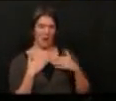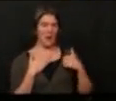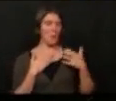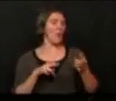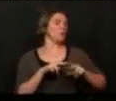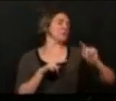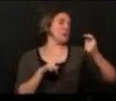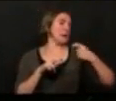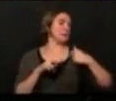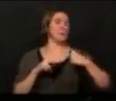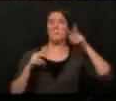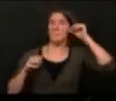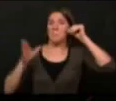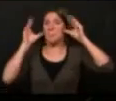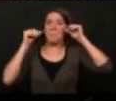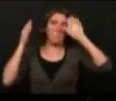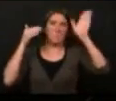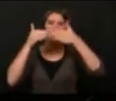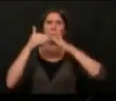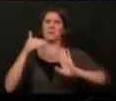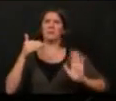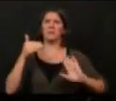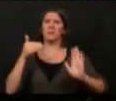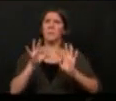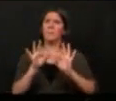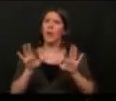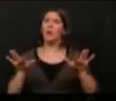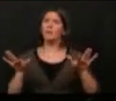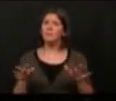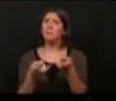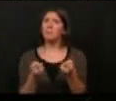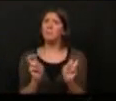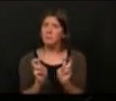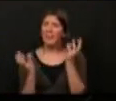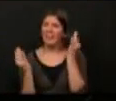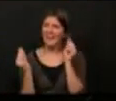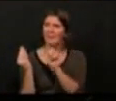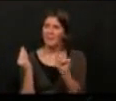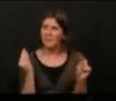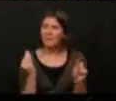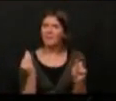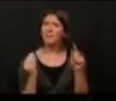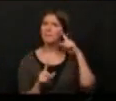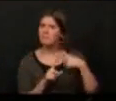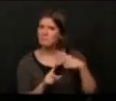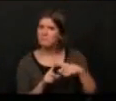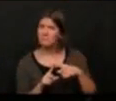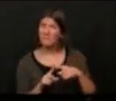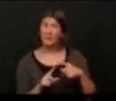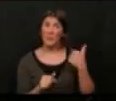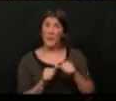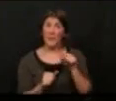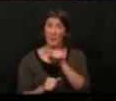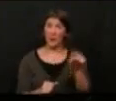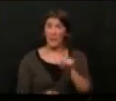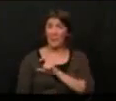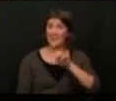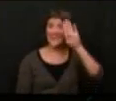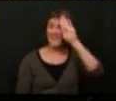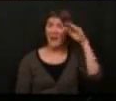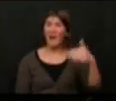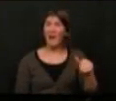or, you know, sort of looking out for those people in our community who risk their lives to, you know, put